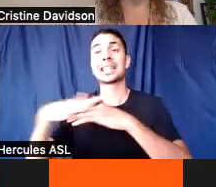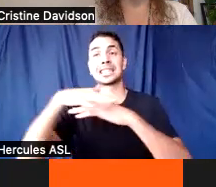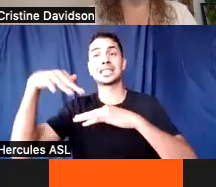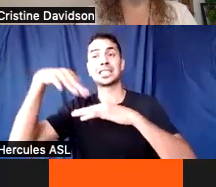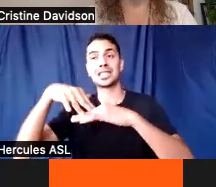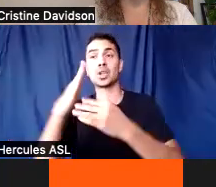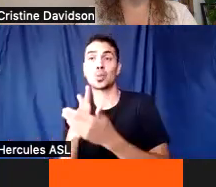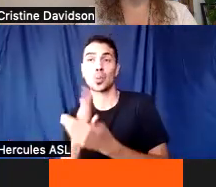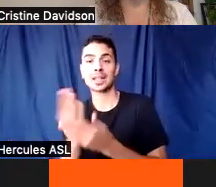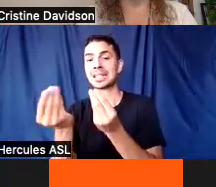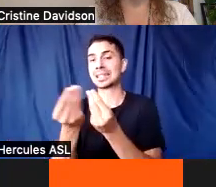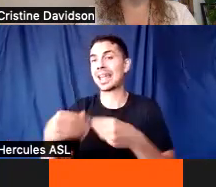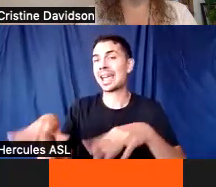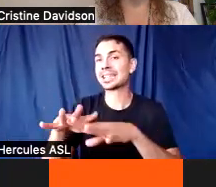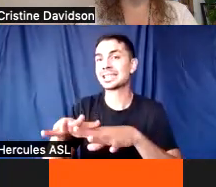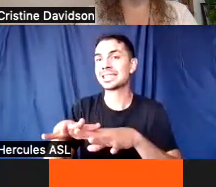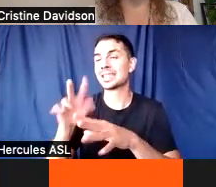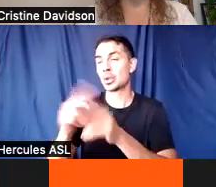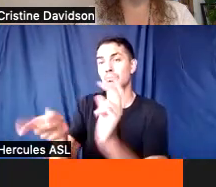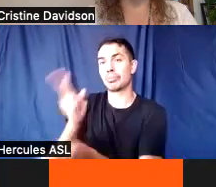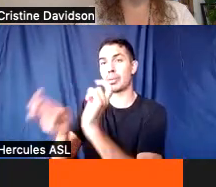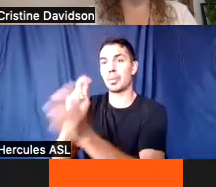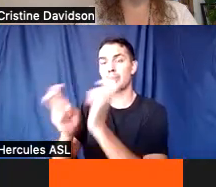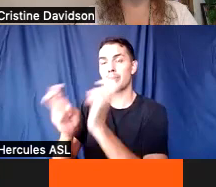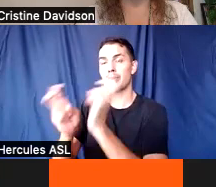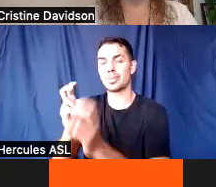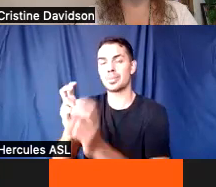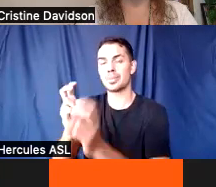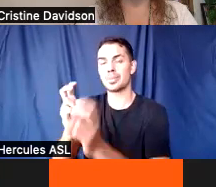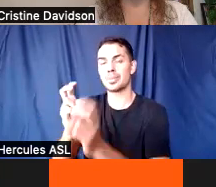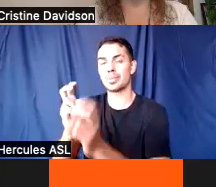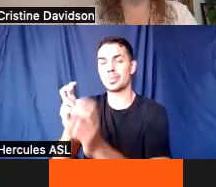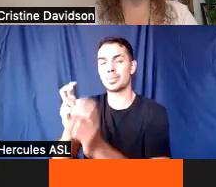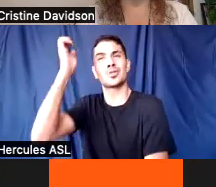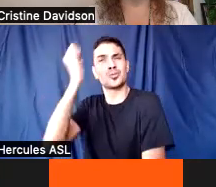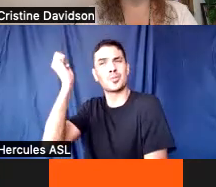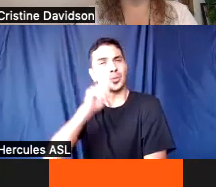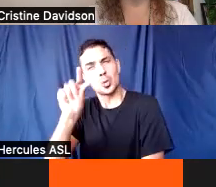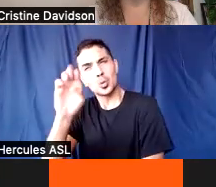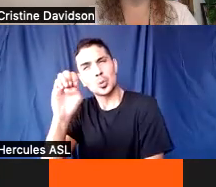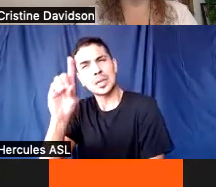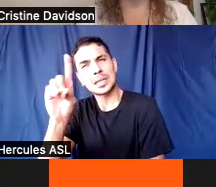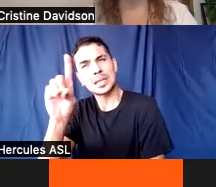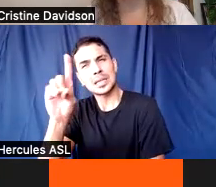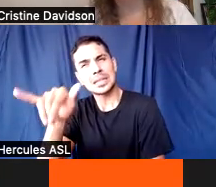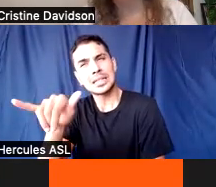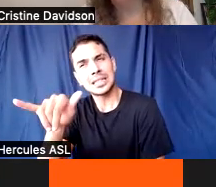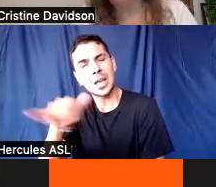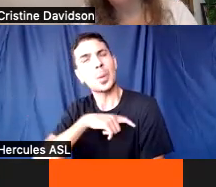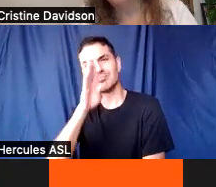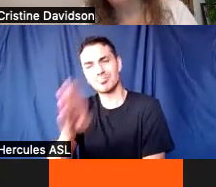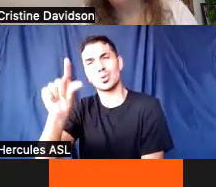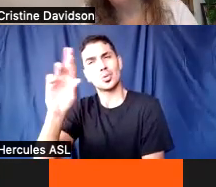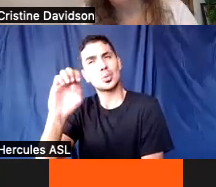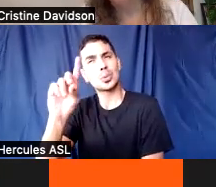European idea, and maybe greed. Let's say the word outright. Queen Elizabeth I is the best